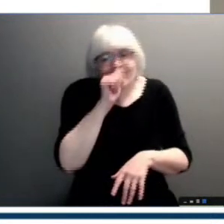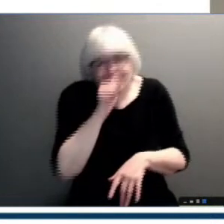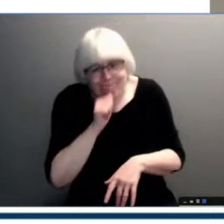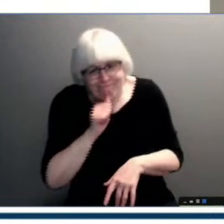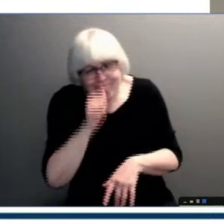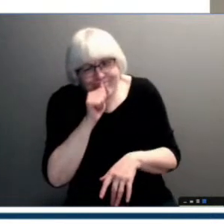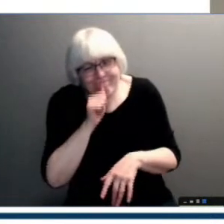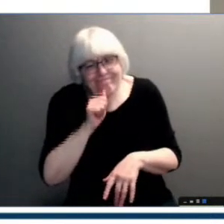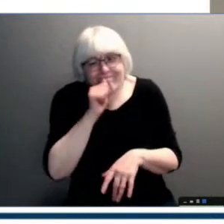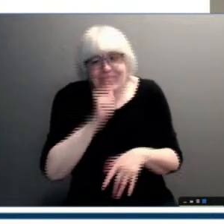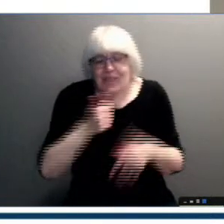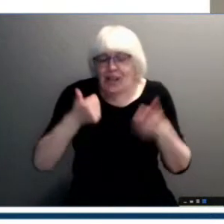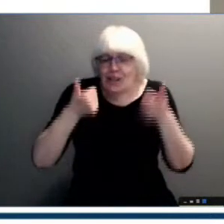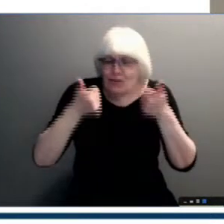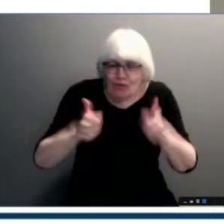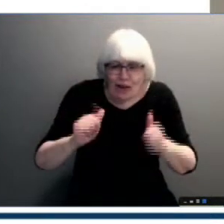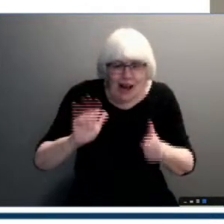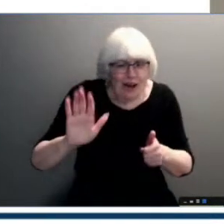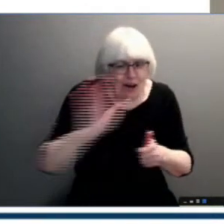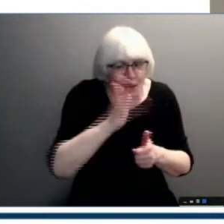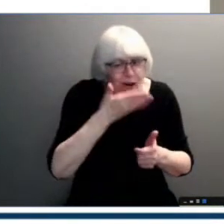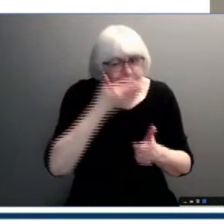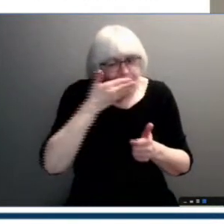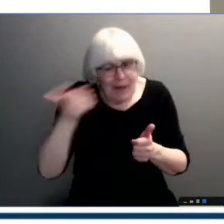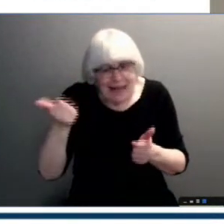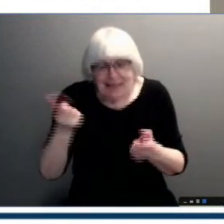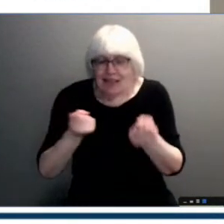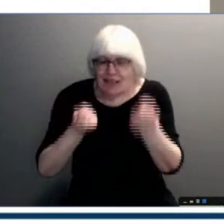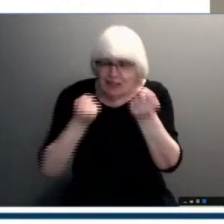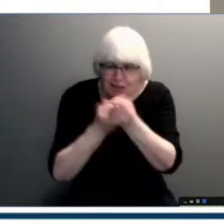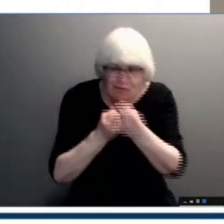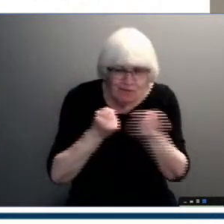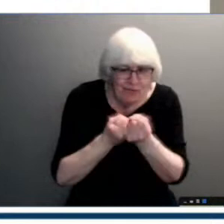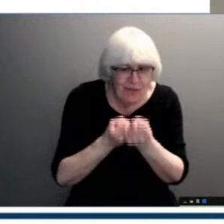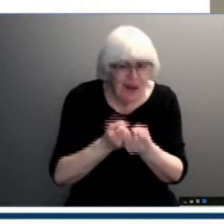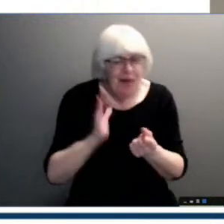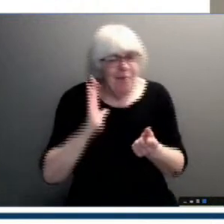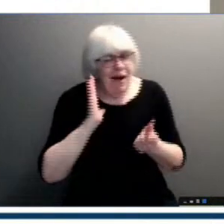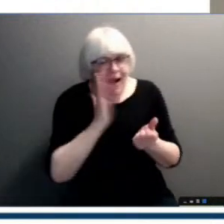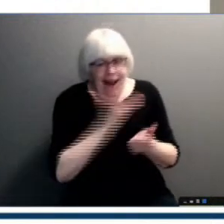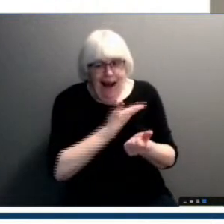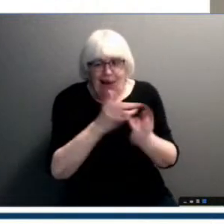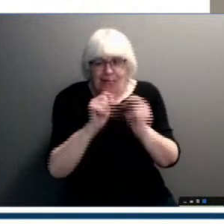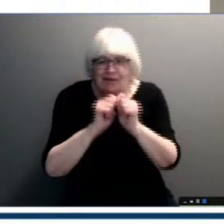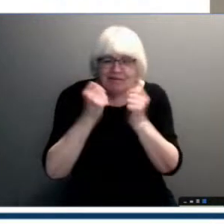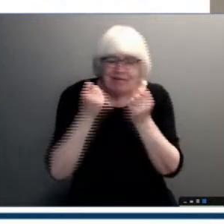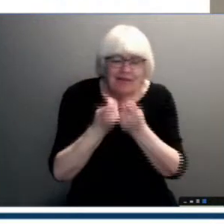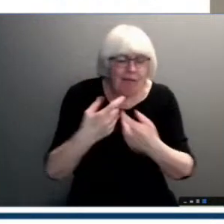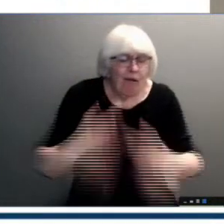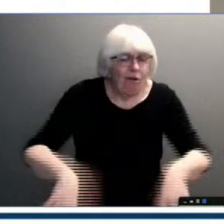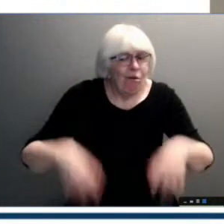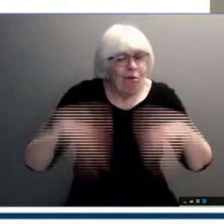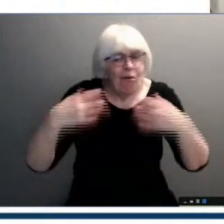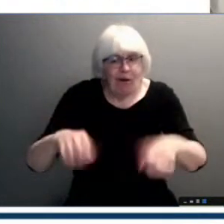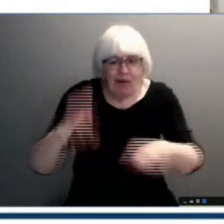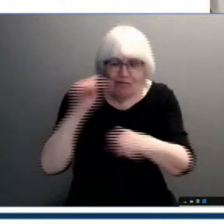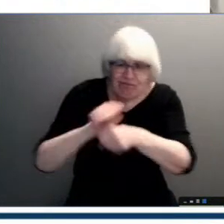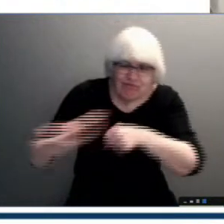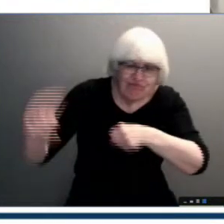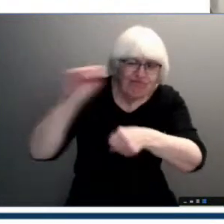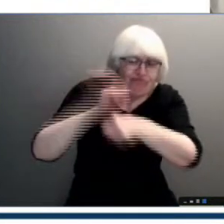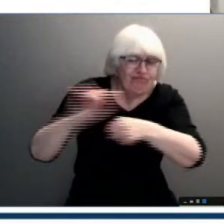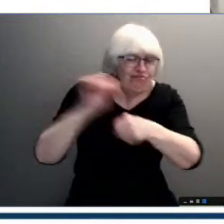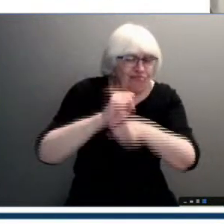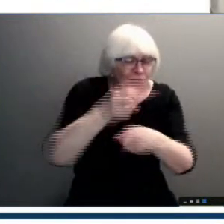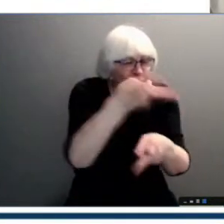to support my colleagues who have been working to take care of you for the last 2 years. Thank